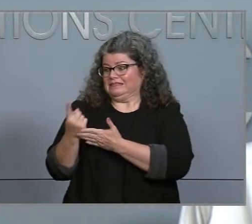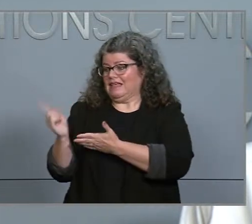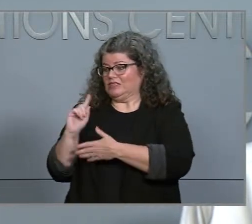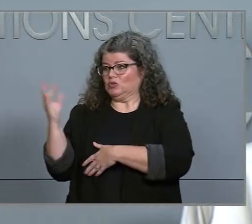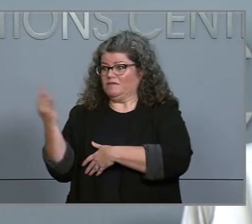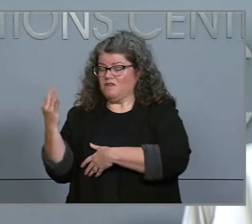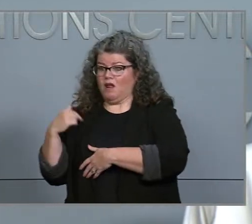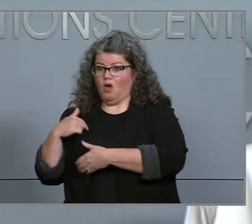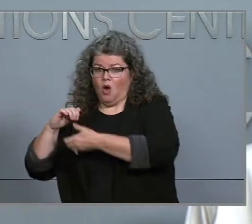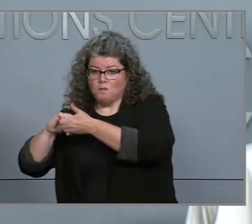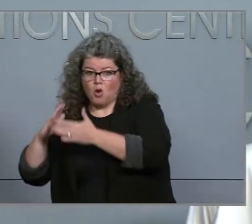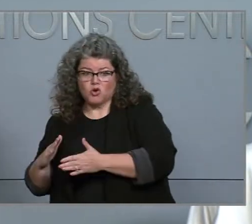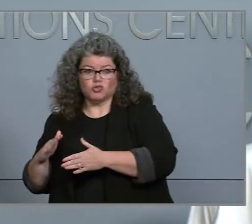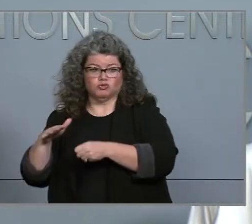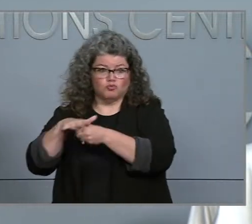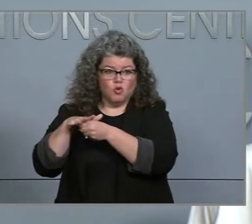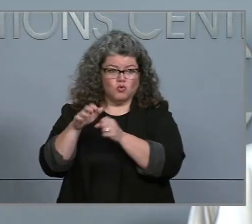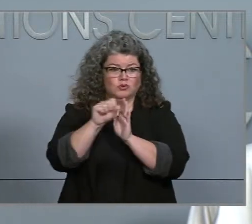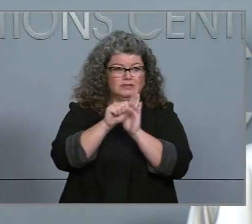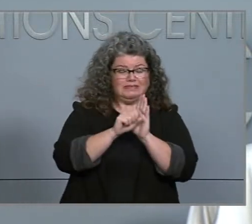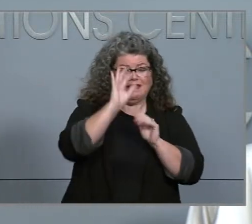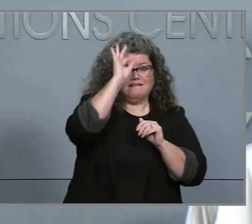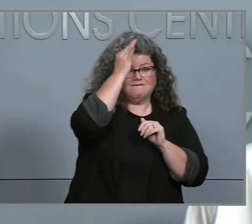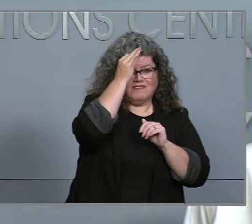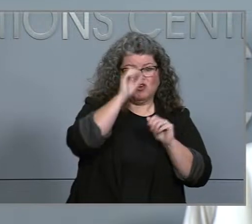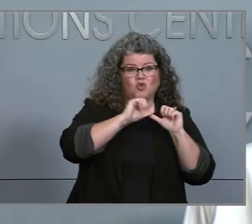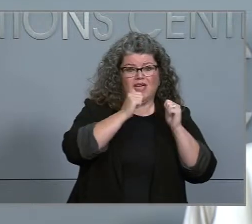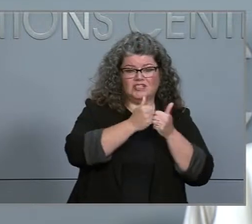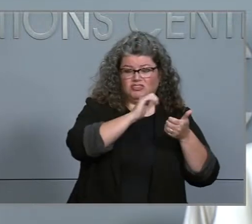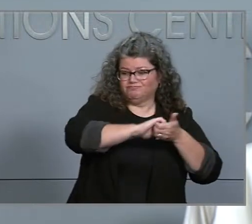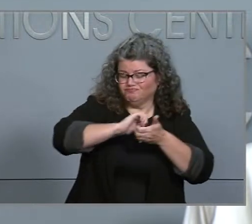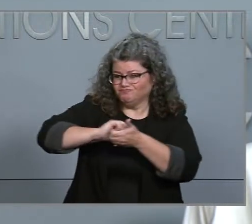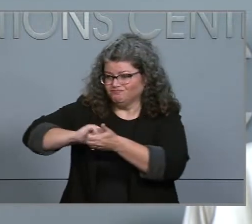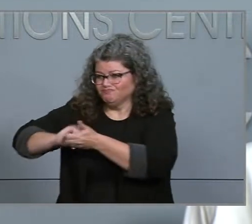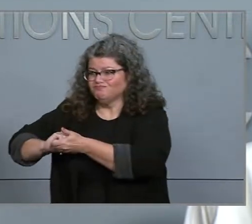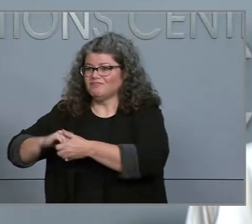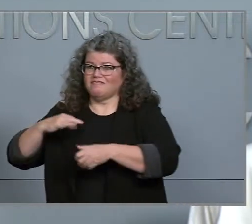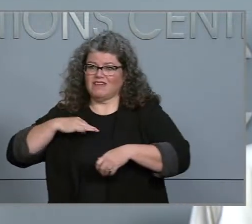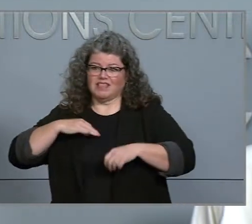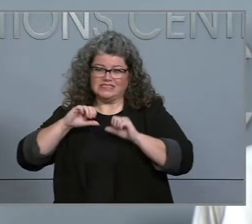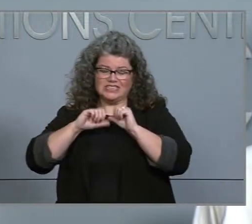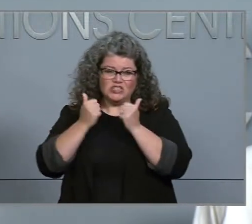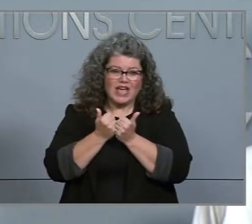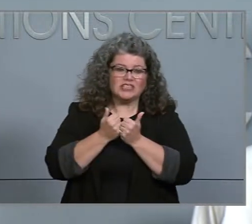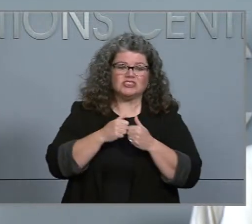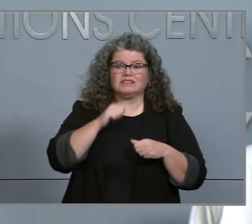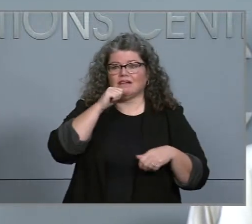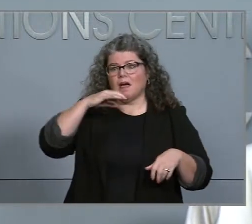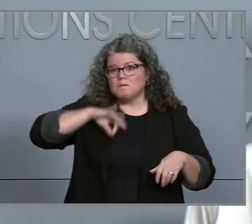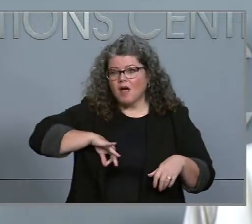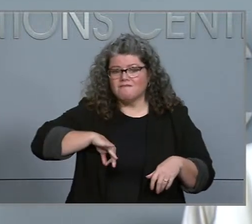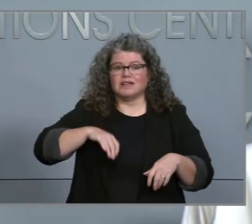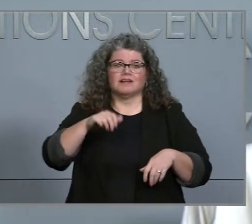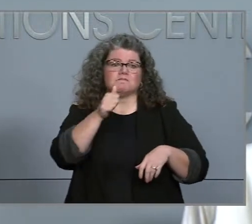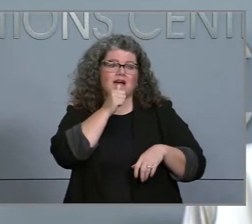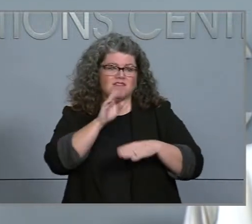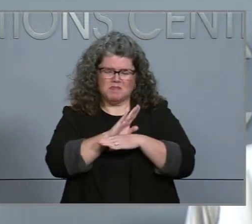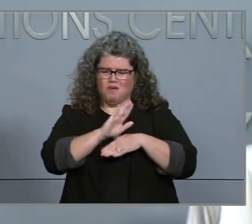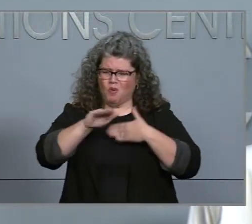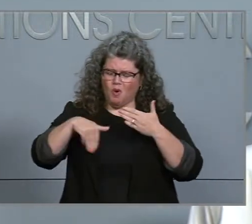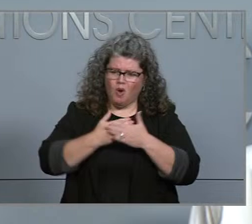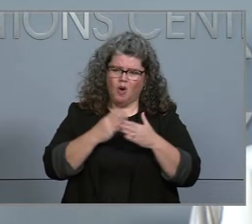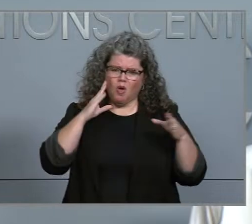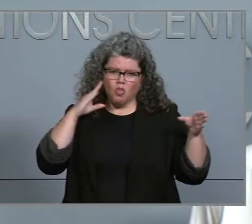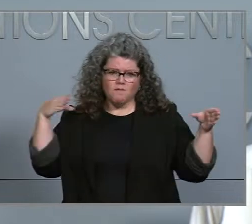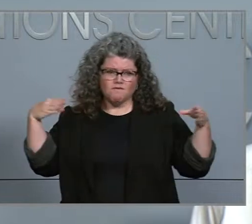partners, local, state, and federal agencies, our nonprofit and volunteer agencies, and the private sector have been focused